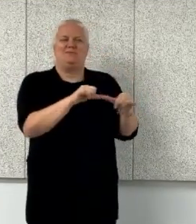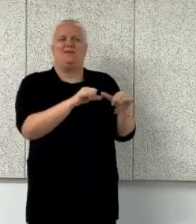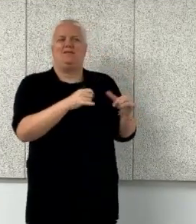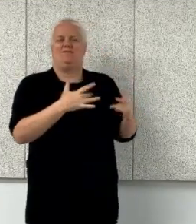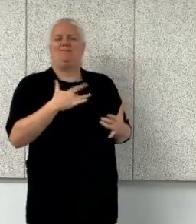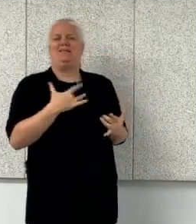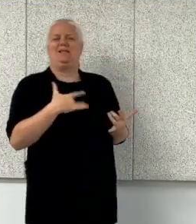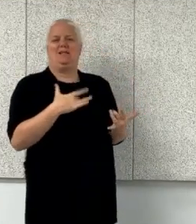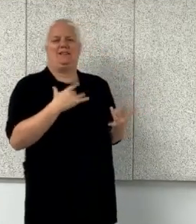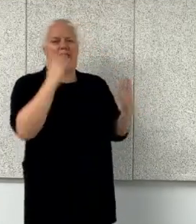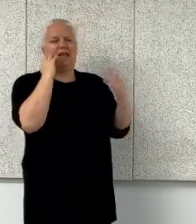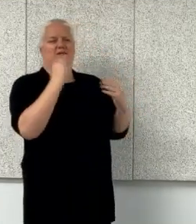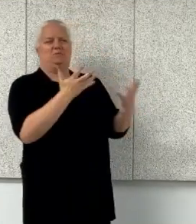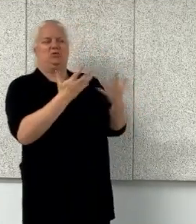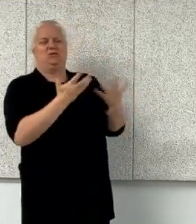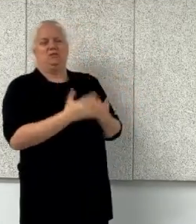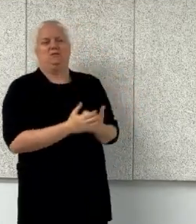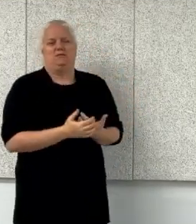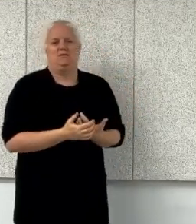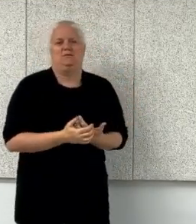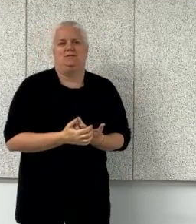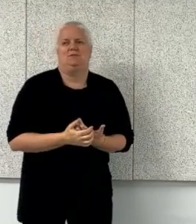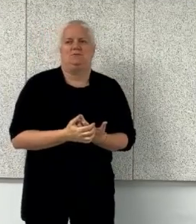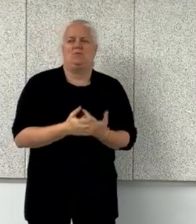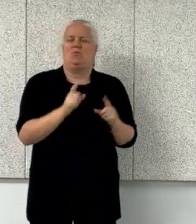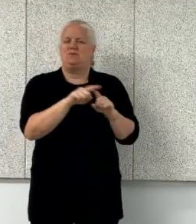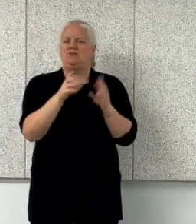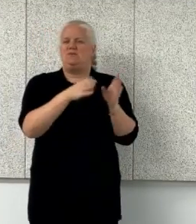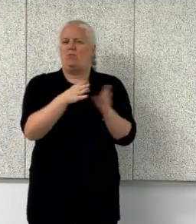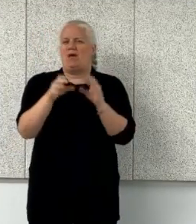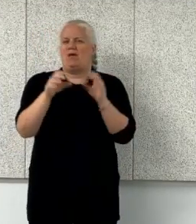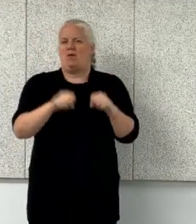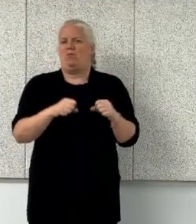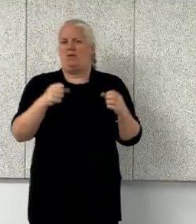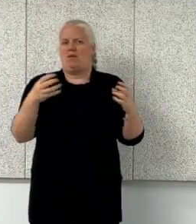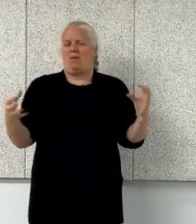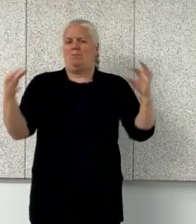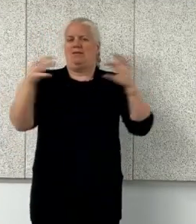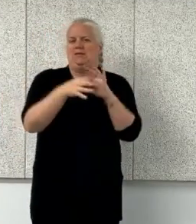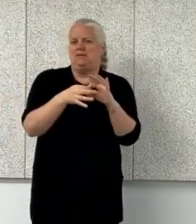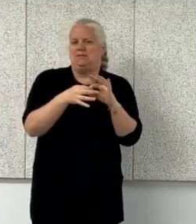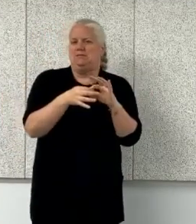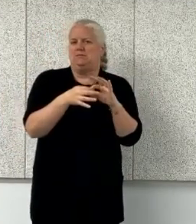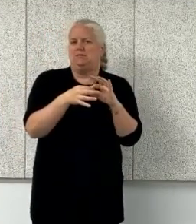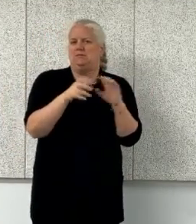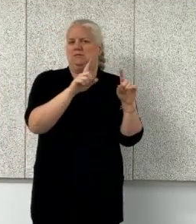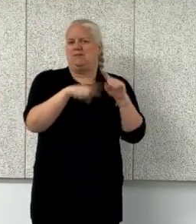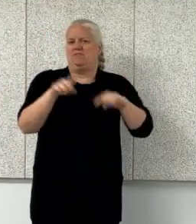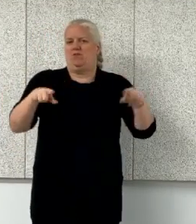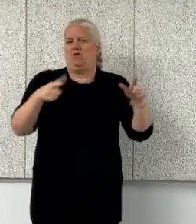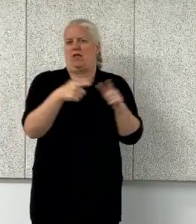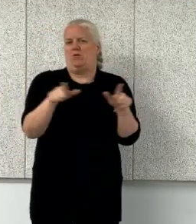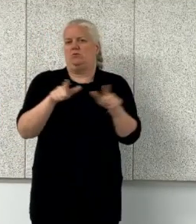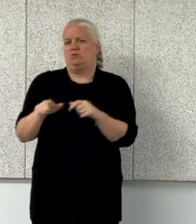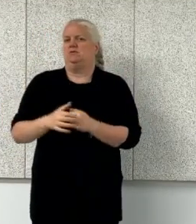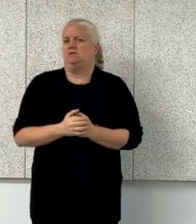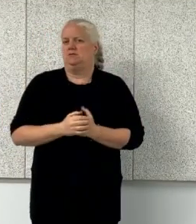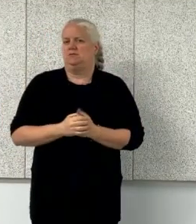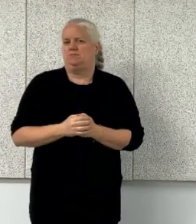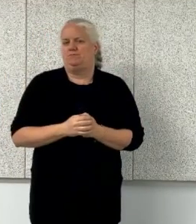but also let's think about different ways to meet folks in their languages of dominance. So, thank